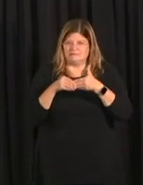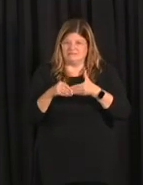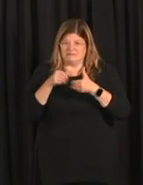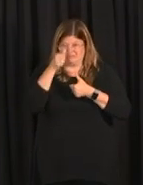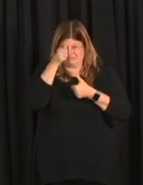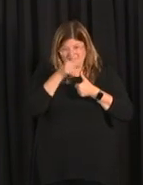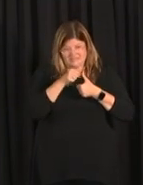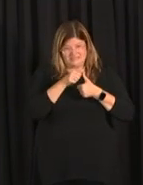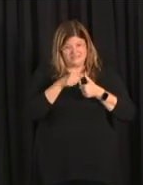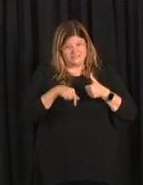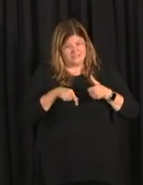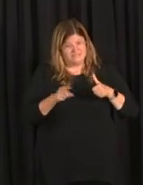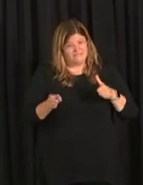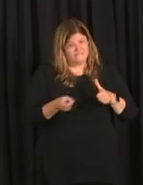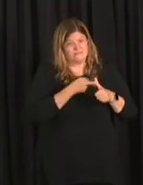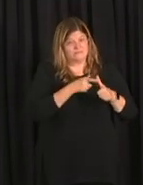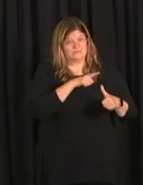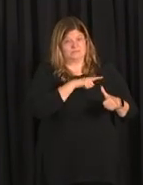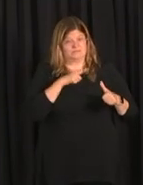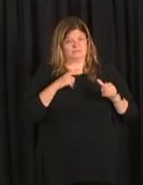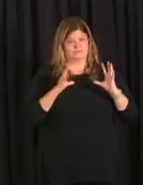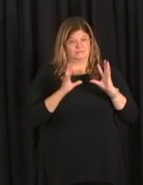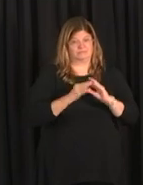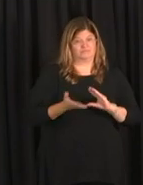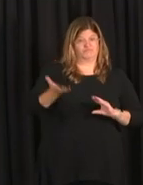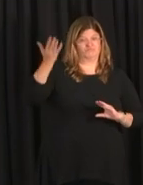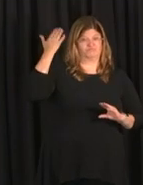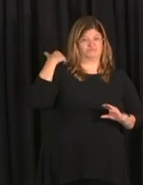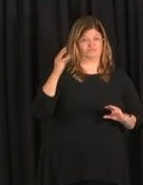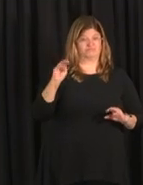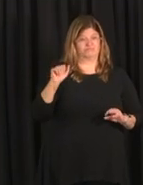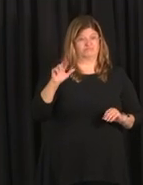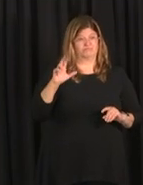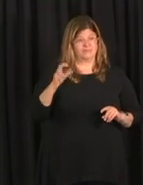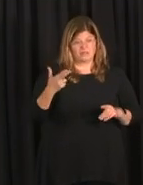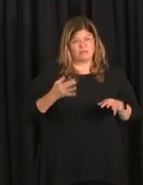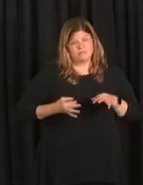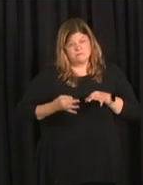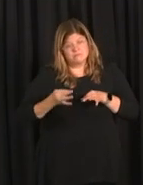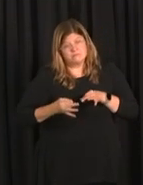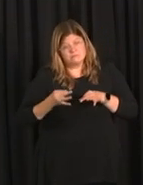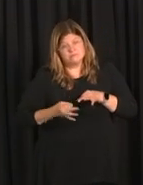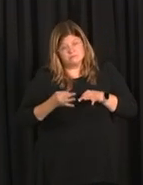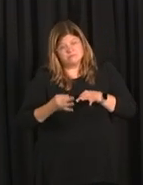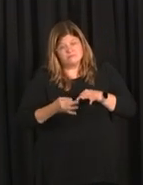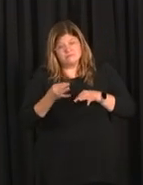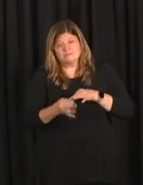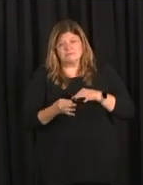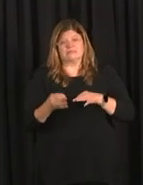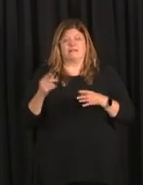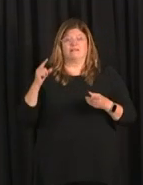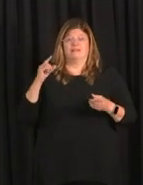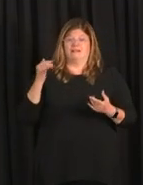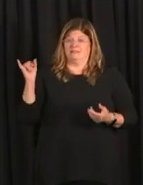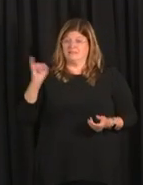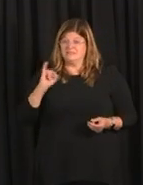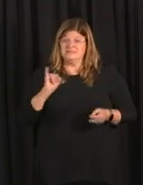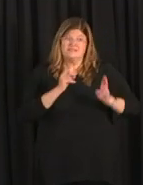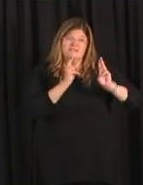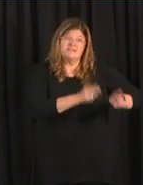March. And that means that we are expending the unemployment insurance fund very quickly.